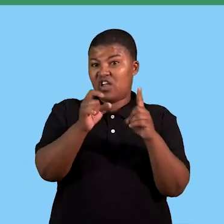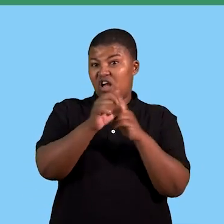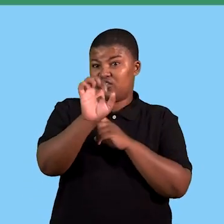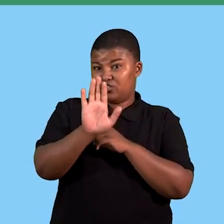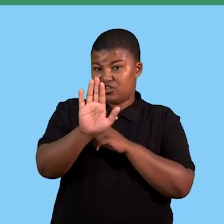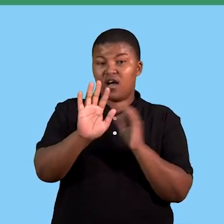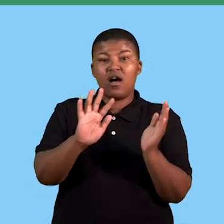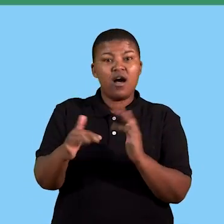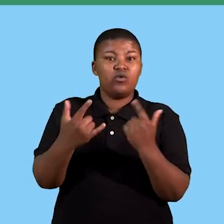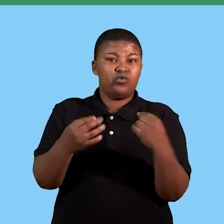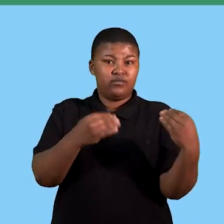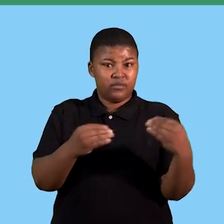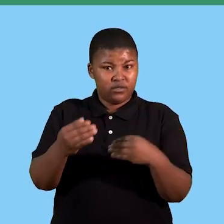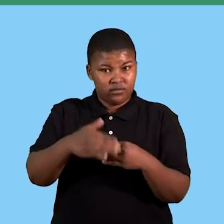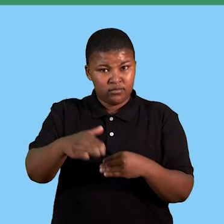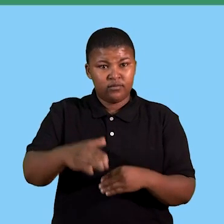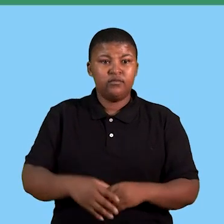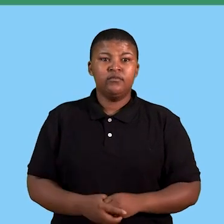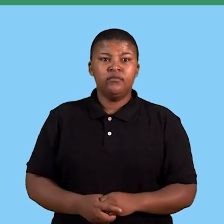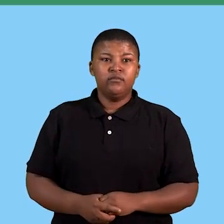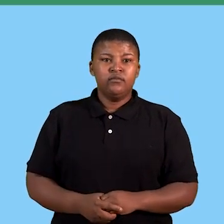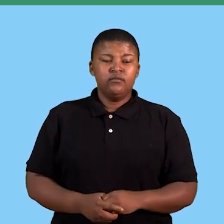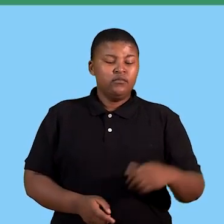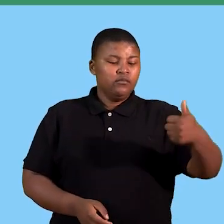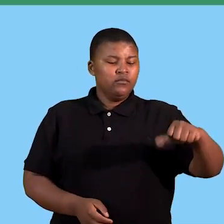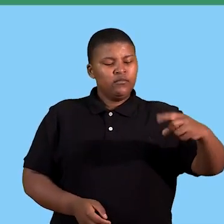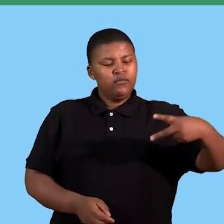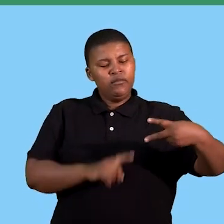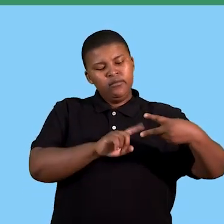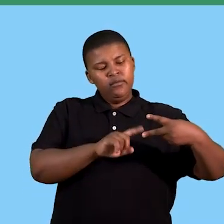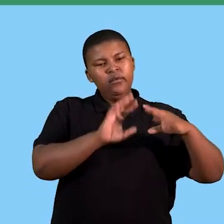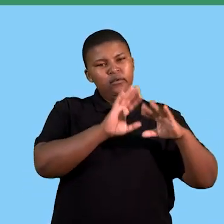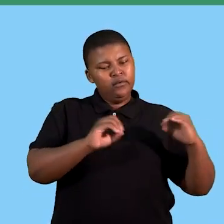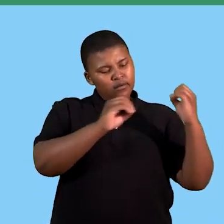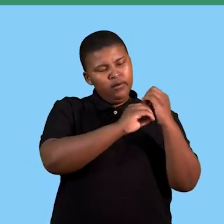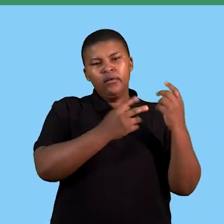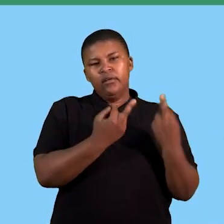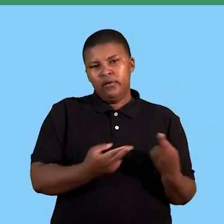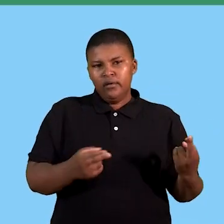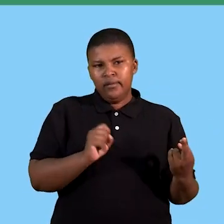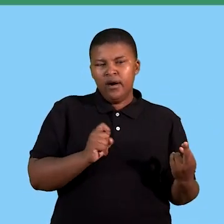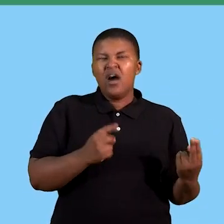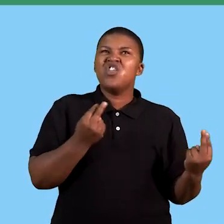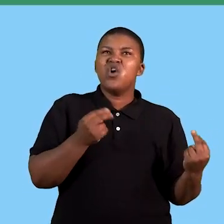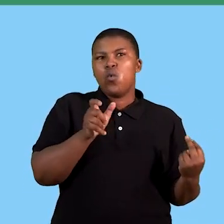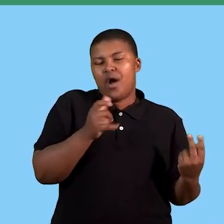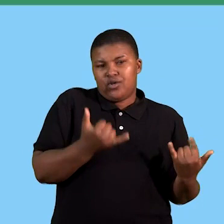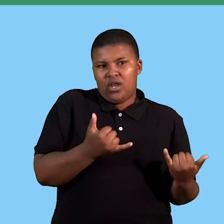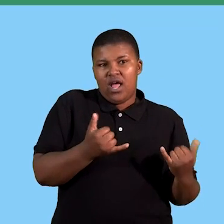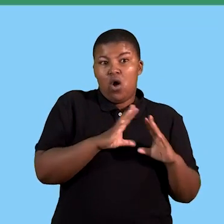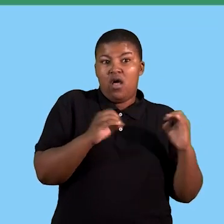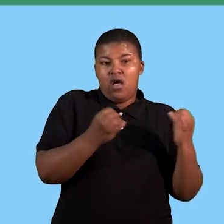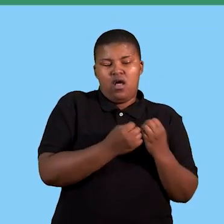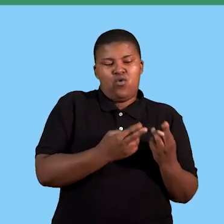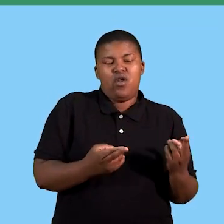organizational culture. How are they going to do their business? Then the second new word for today is organizational resources. So